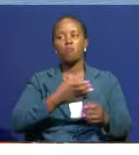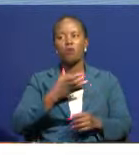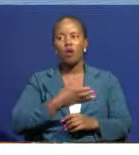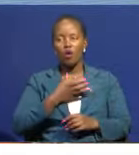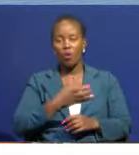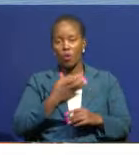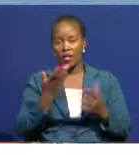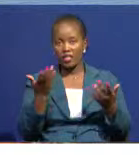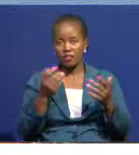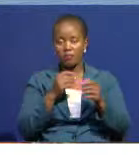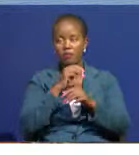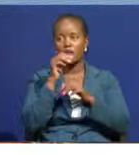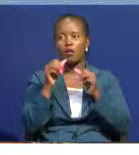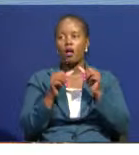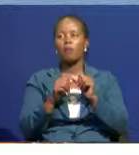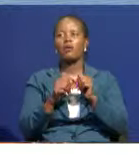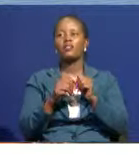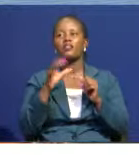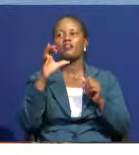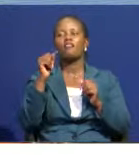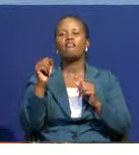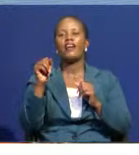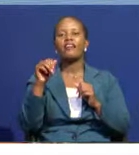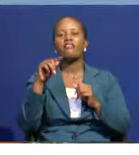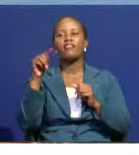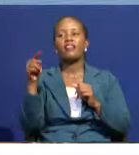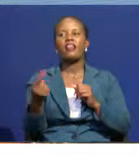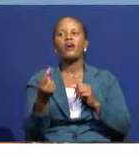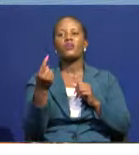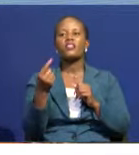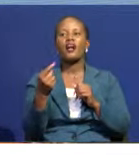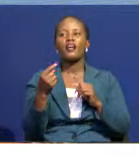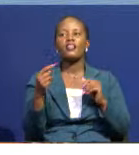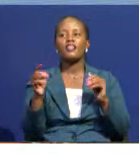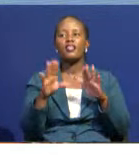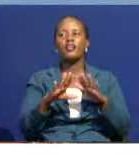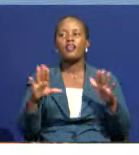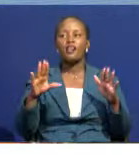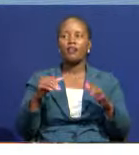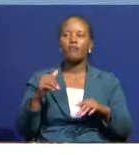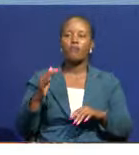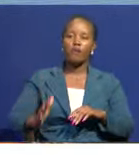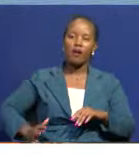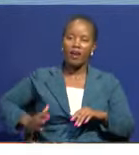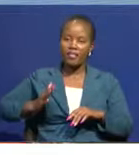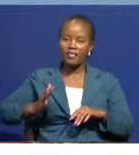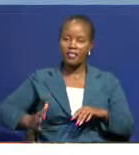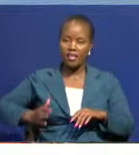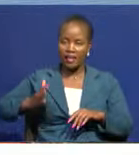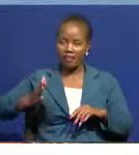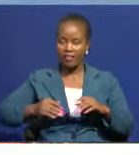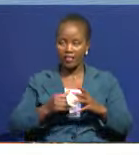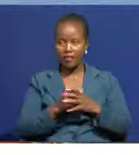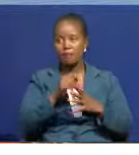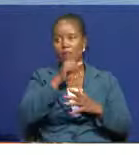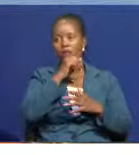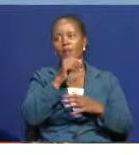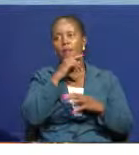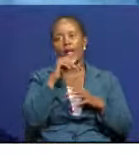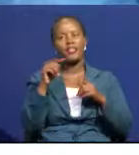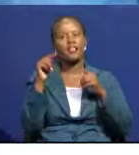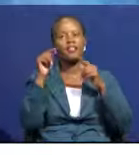the 5,000-acre piece of Ndabibi land in Naivasha. Addressing the media, Wanjigi criticized